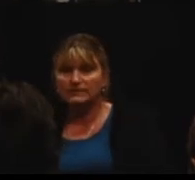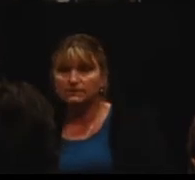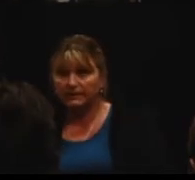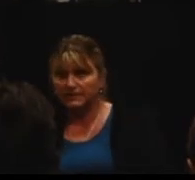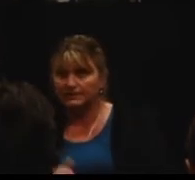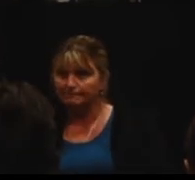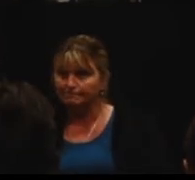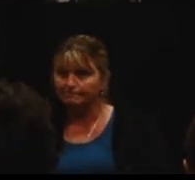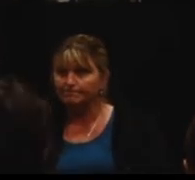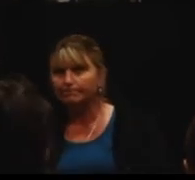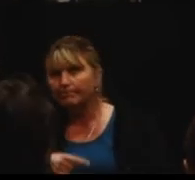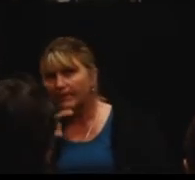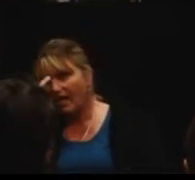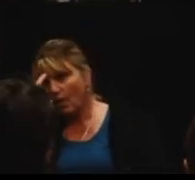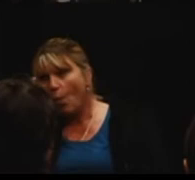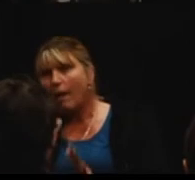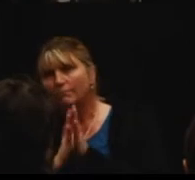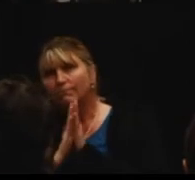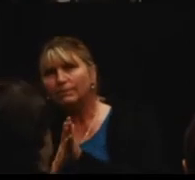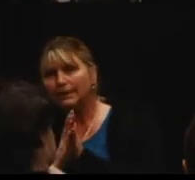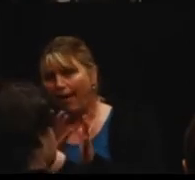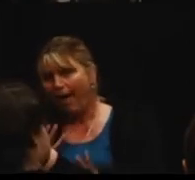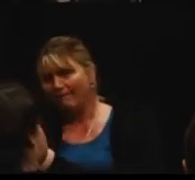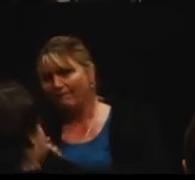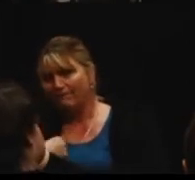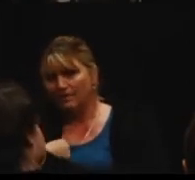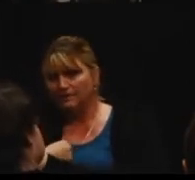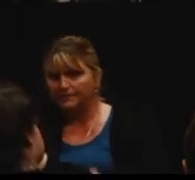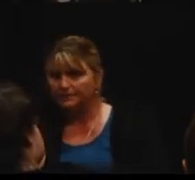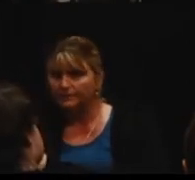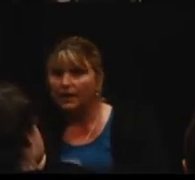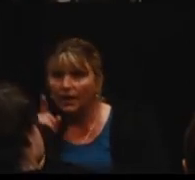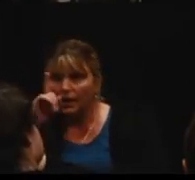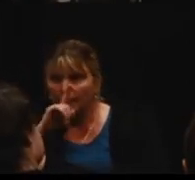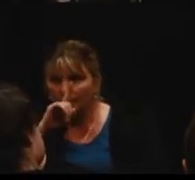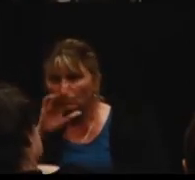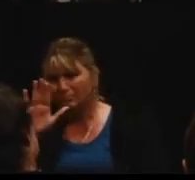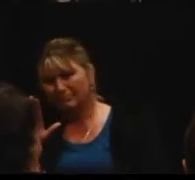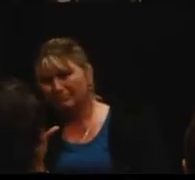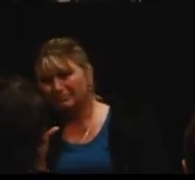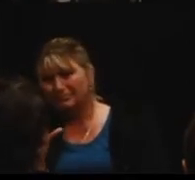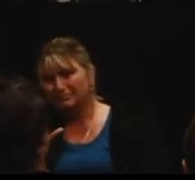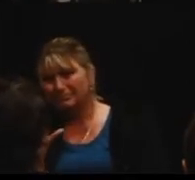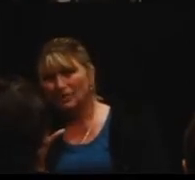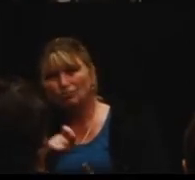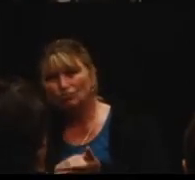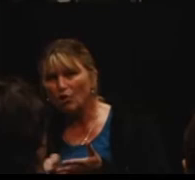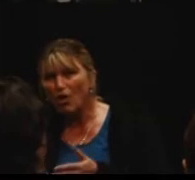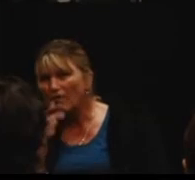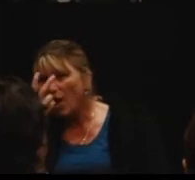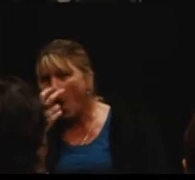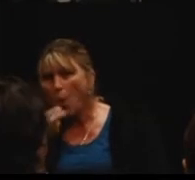think one of the pleas I do have is that that people don't write off old media too quickly,